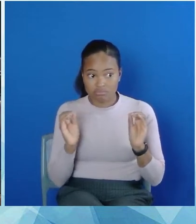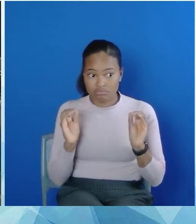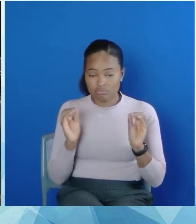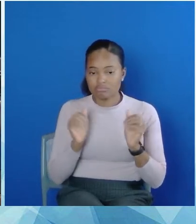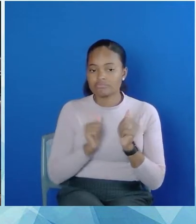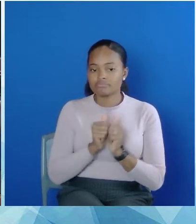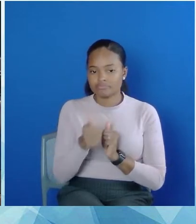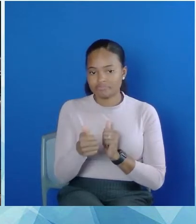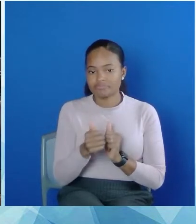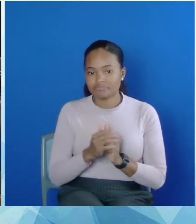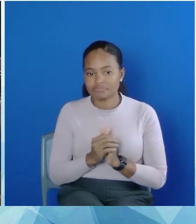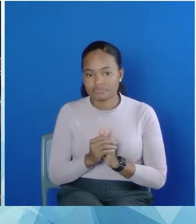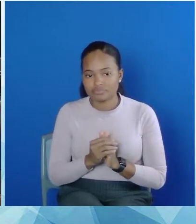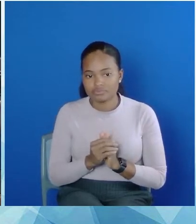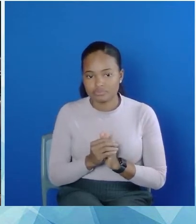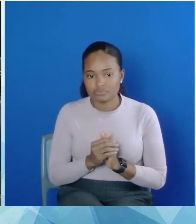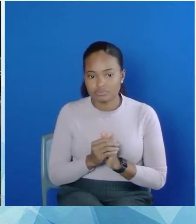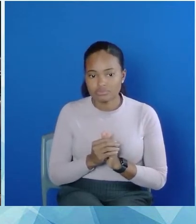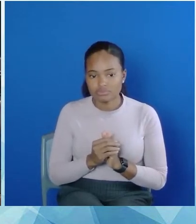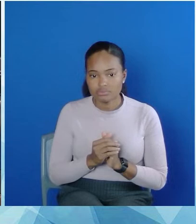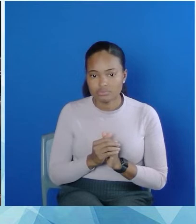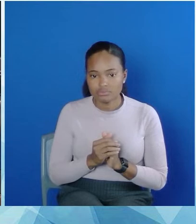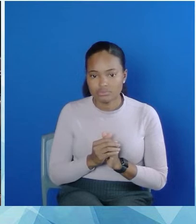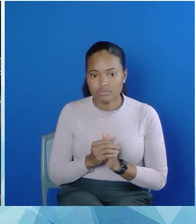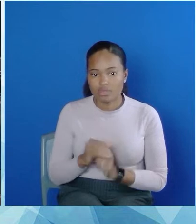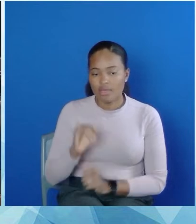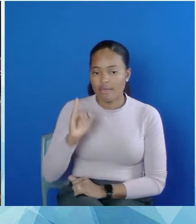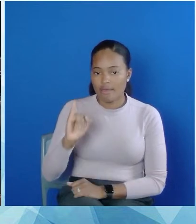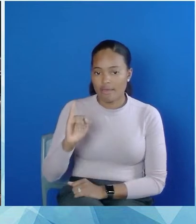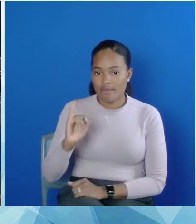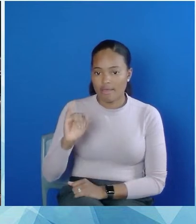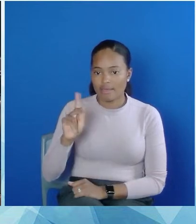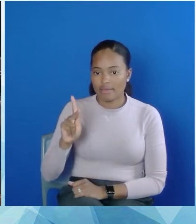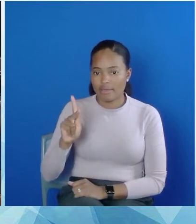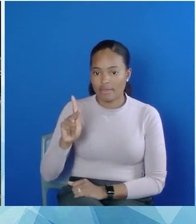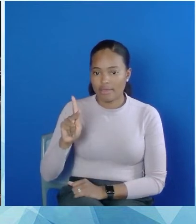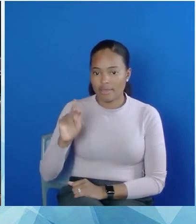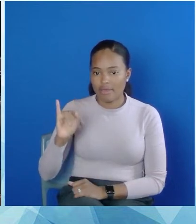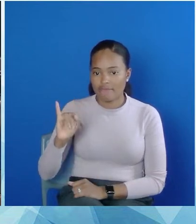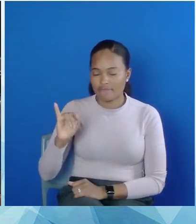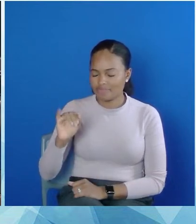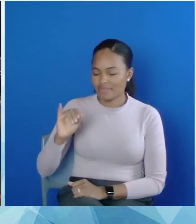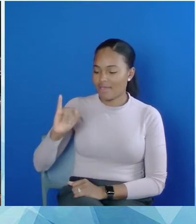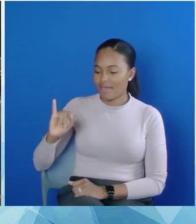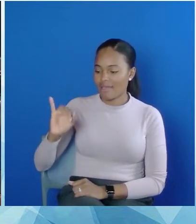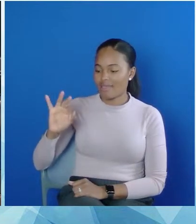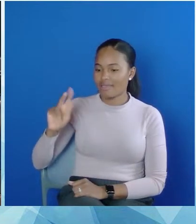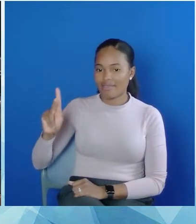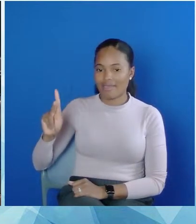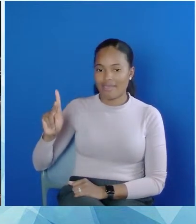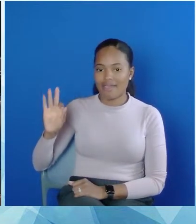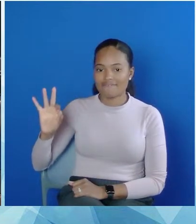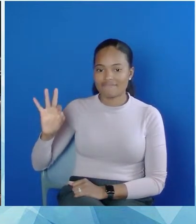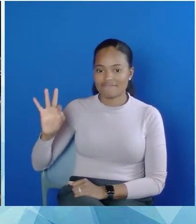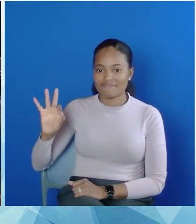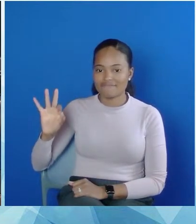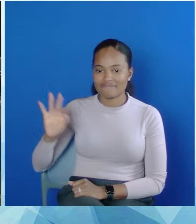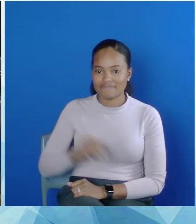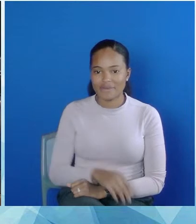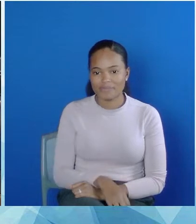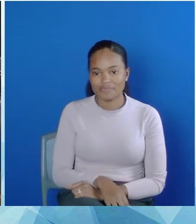Motion carries. IKF. I feel like I have to. That